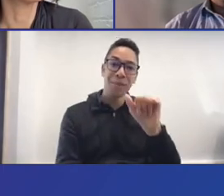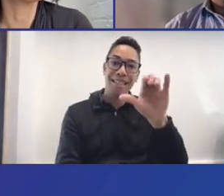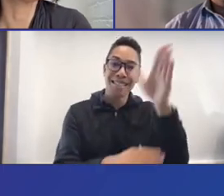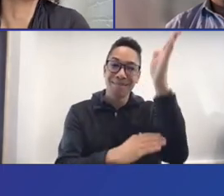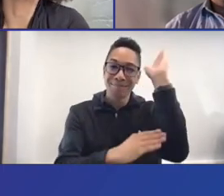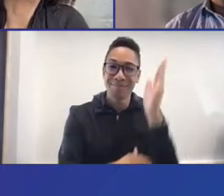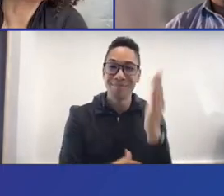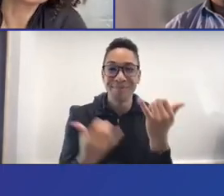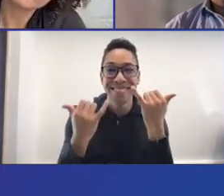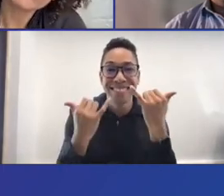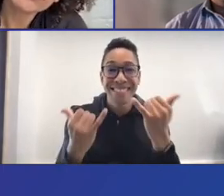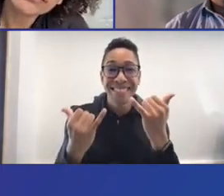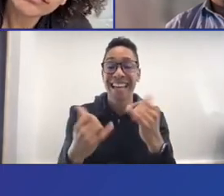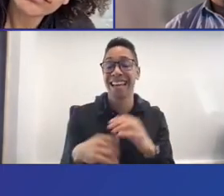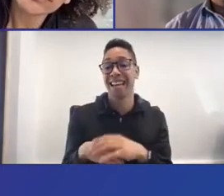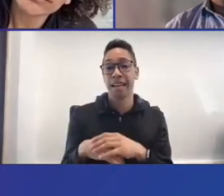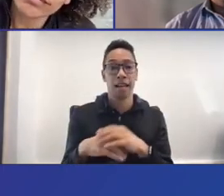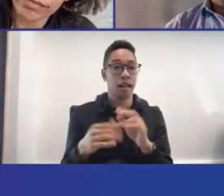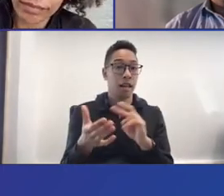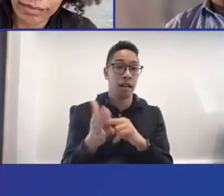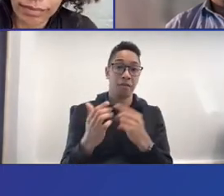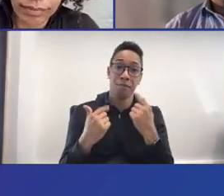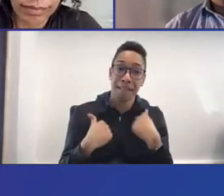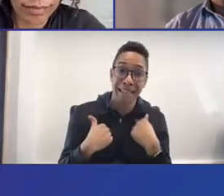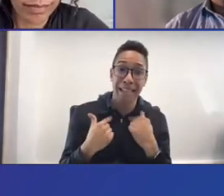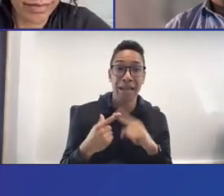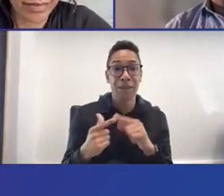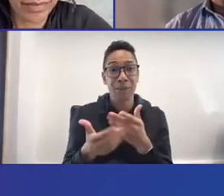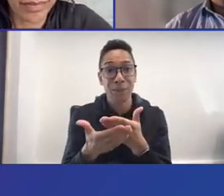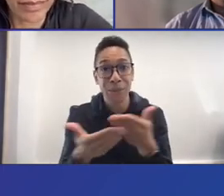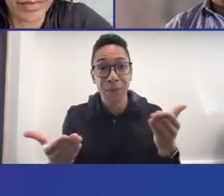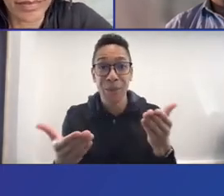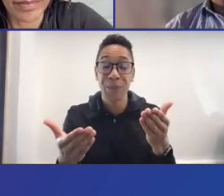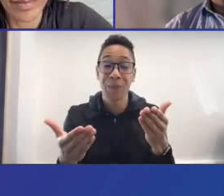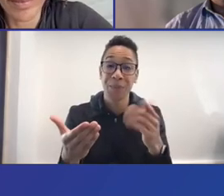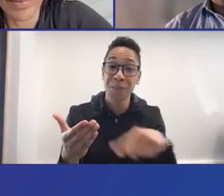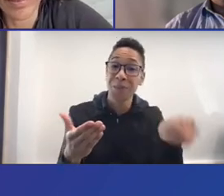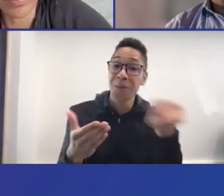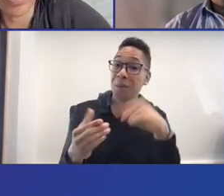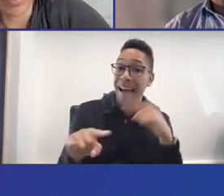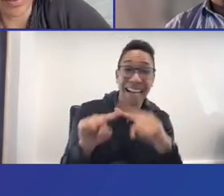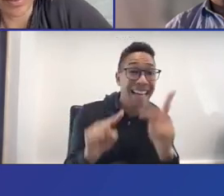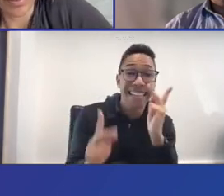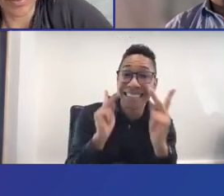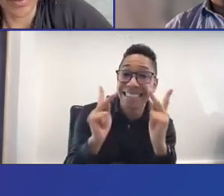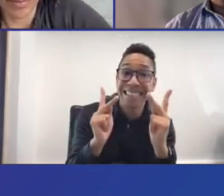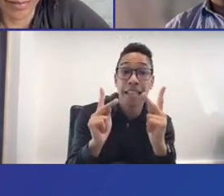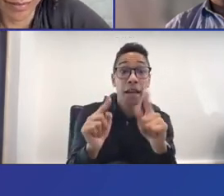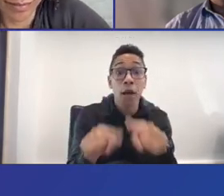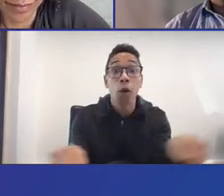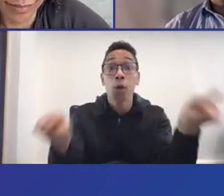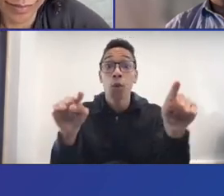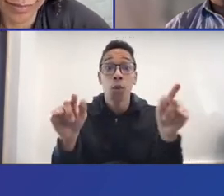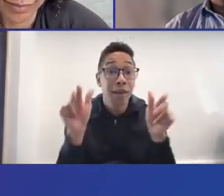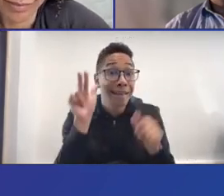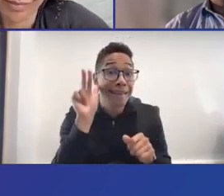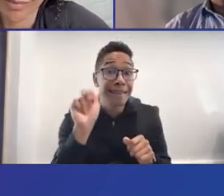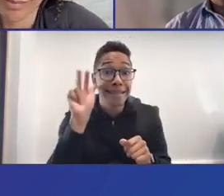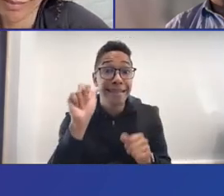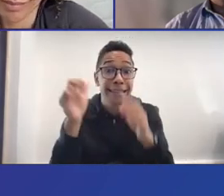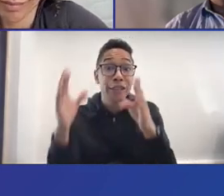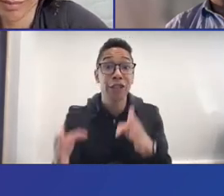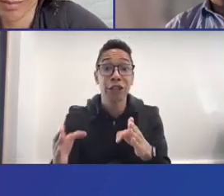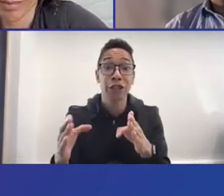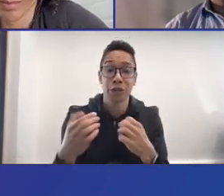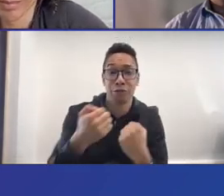today, from me to y'all, the people that I can't see, and all of y'all listeners, like